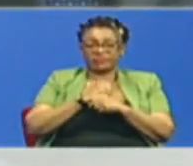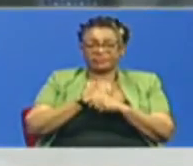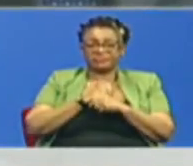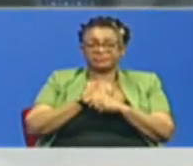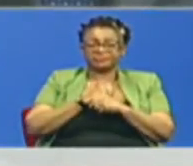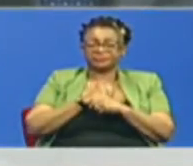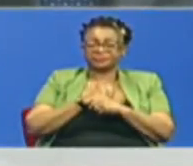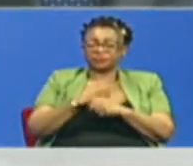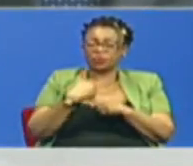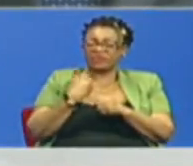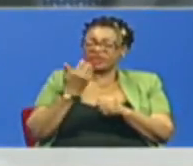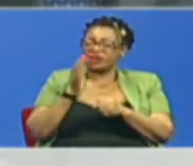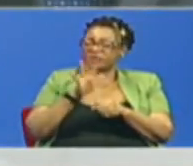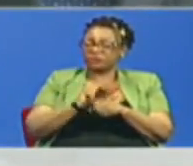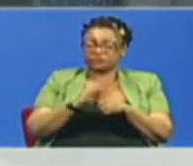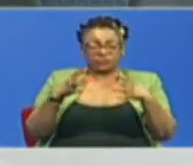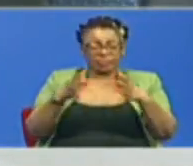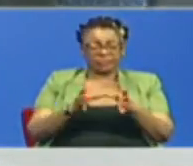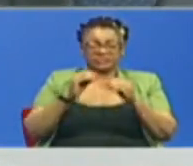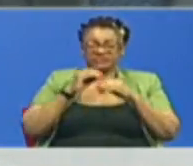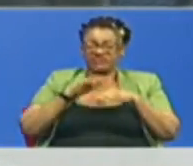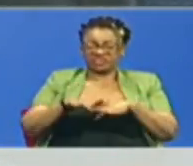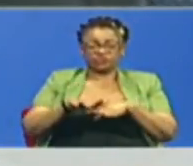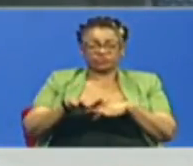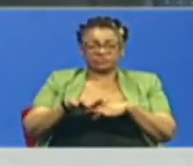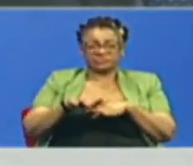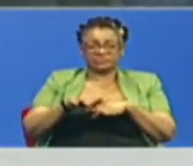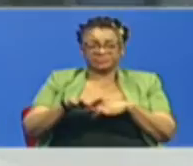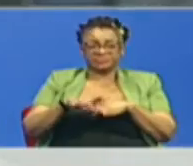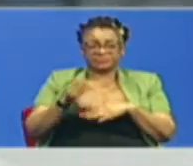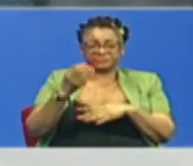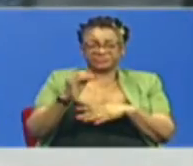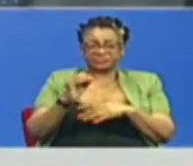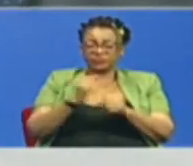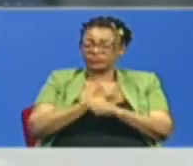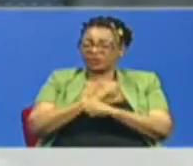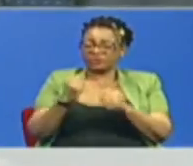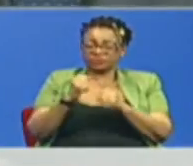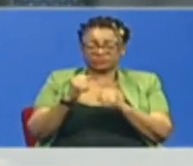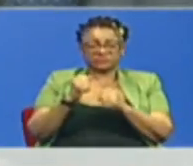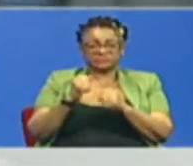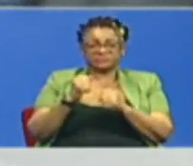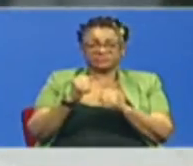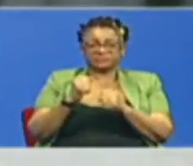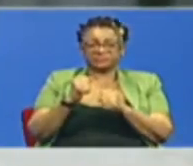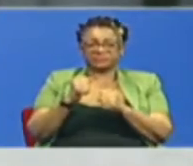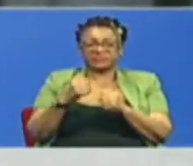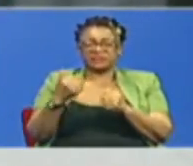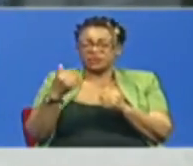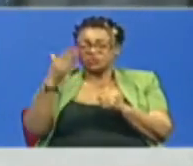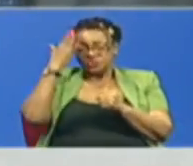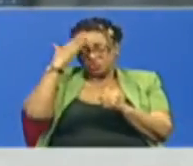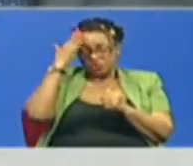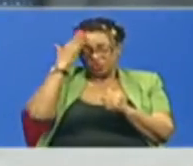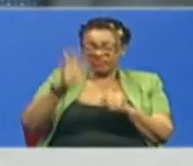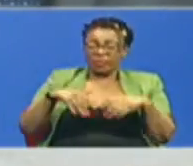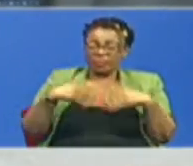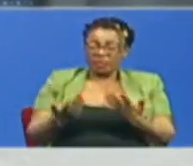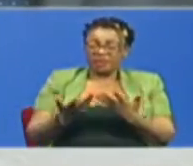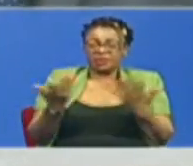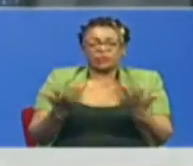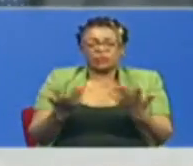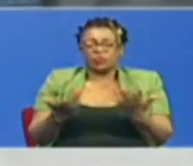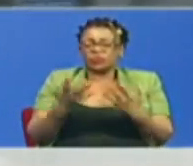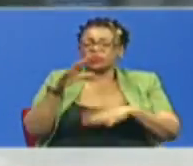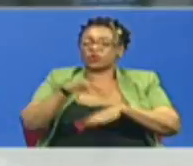of community infection. So we cannot say our staff got the infection here or in the community where they come from, because